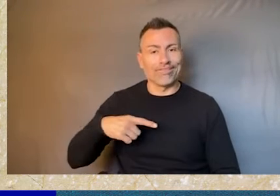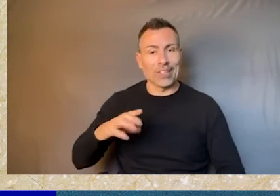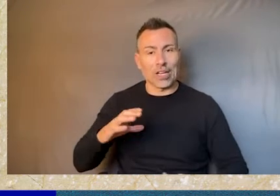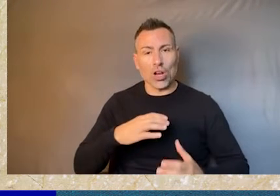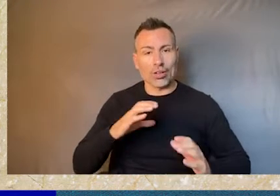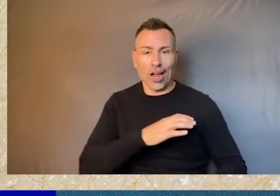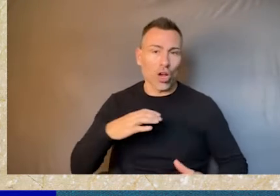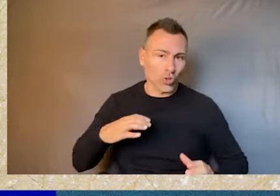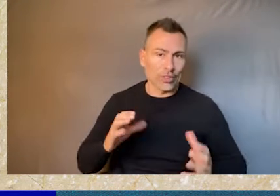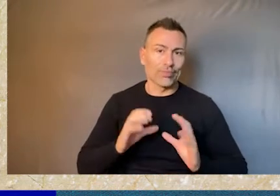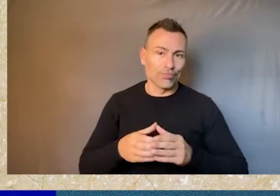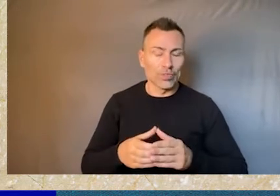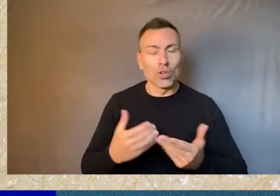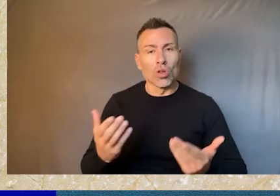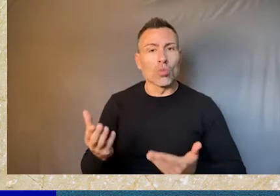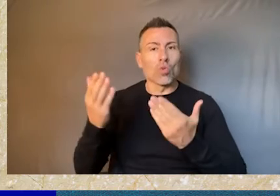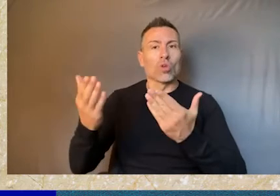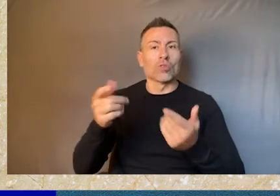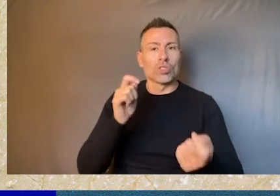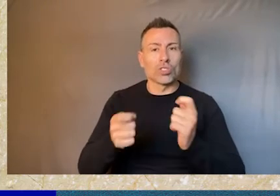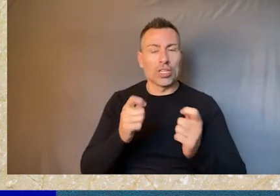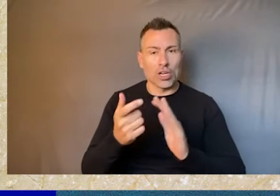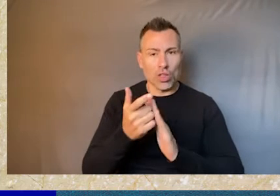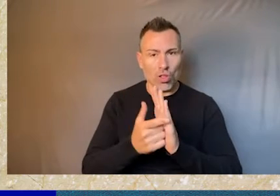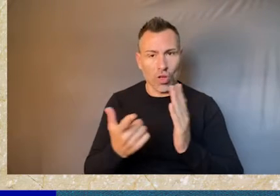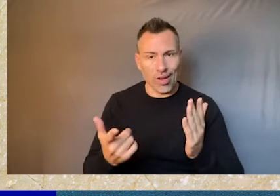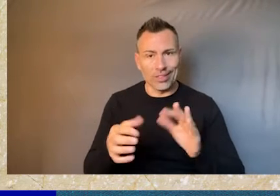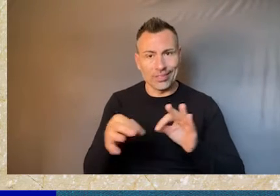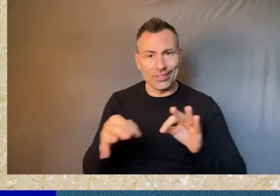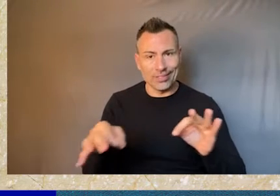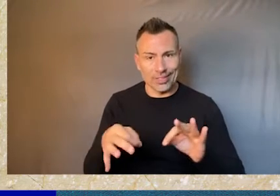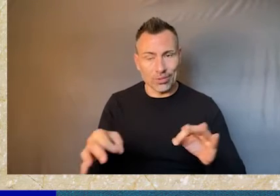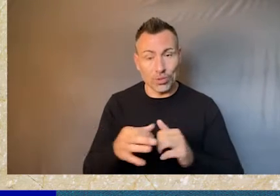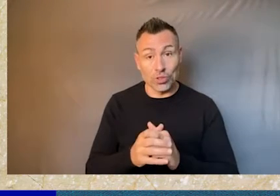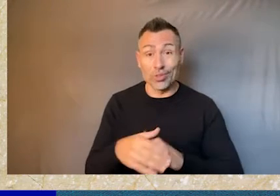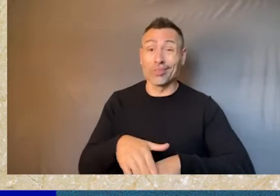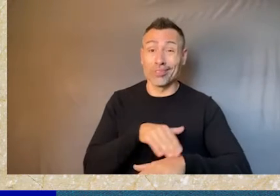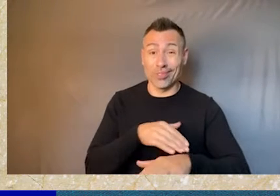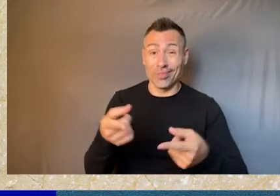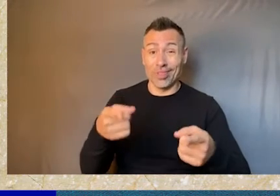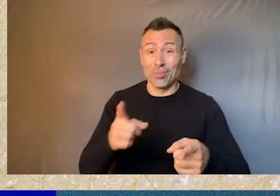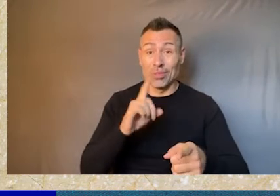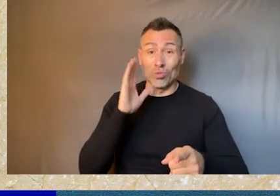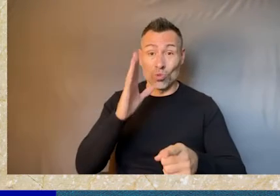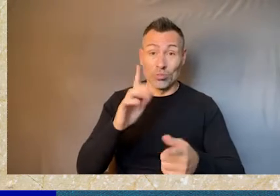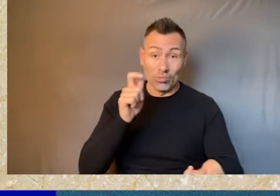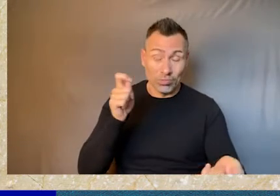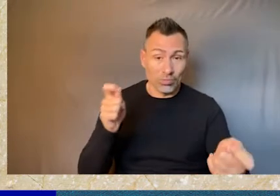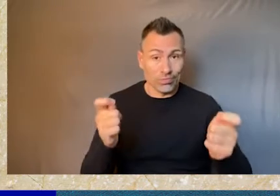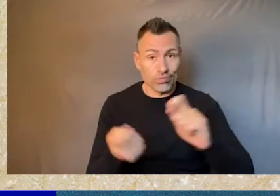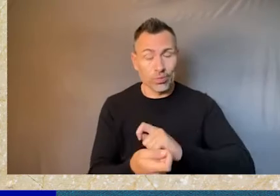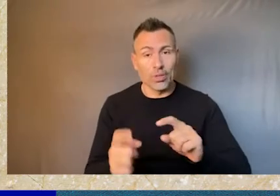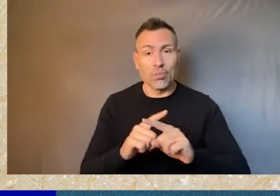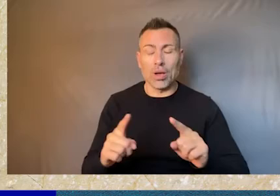So slowly the laws and the legislation is catching up to the new language. But I always think it's important